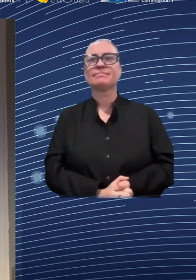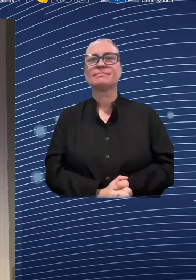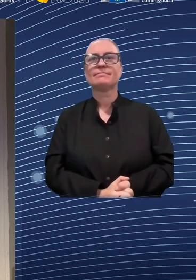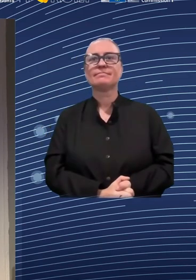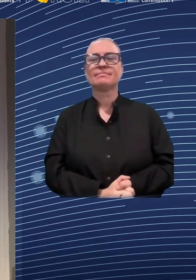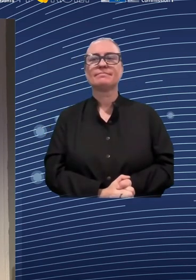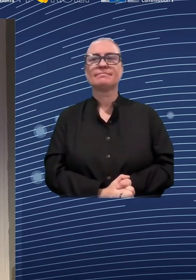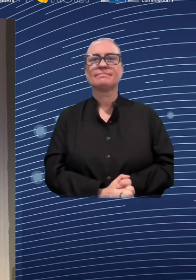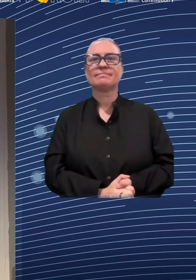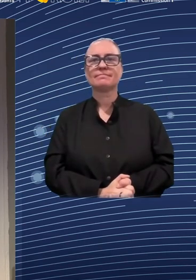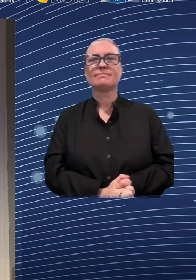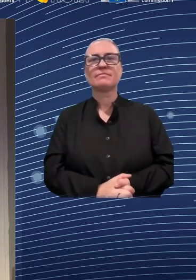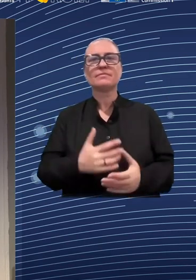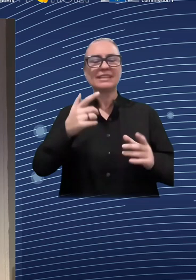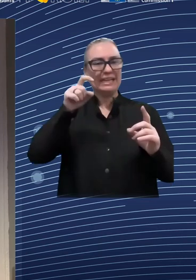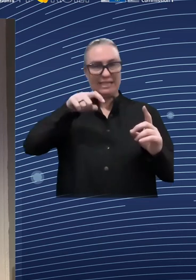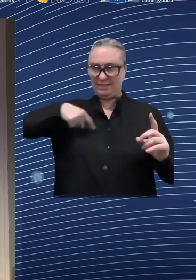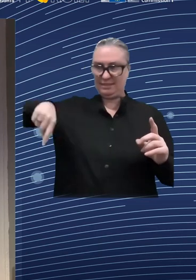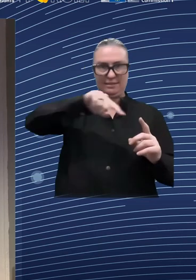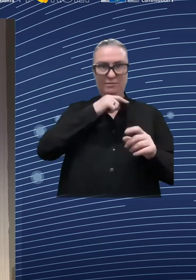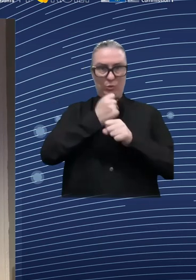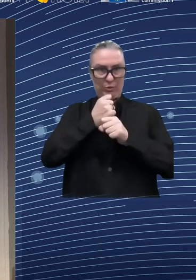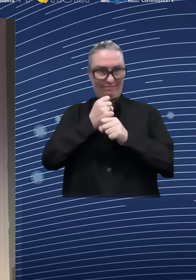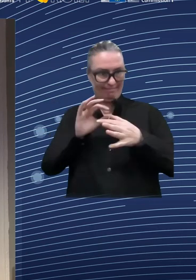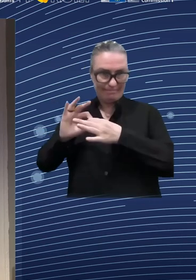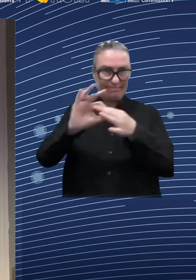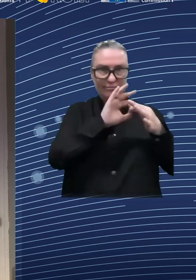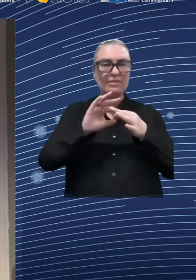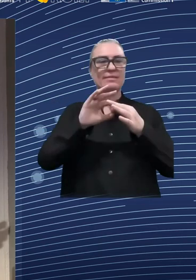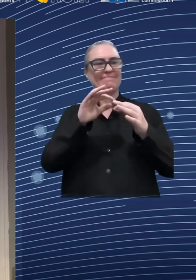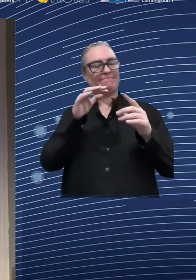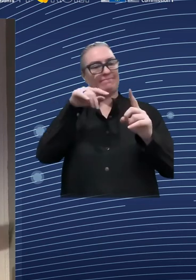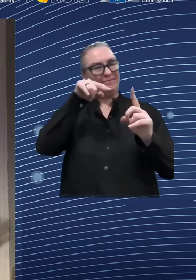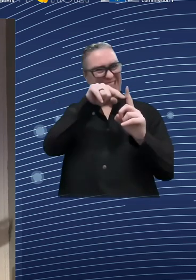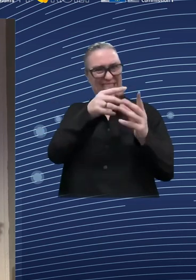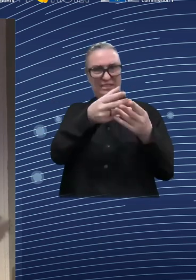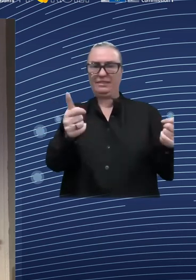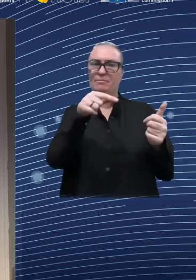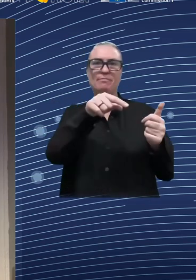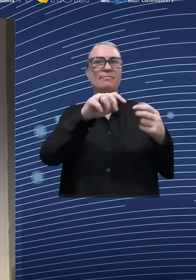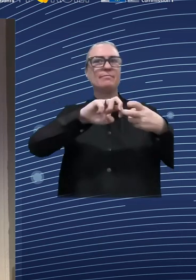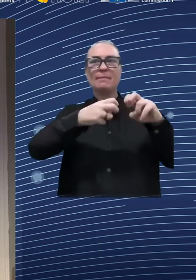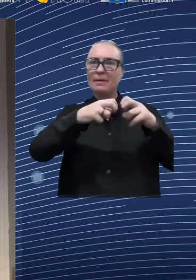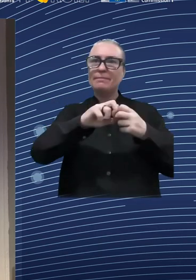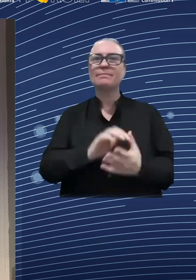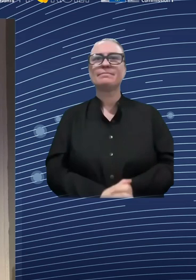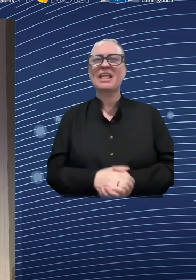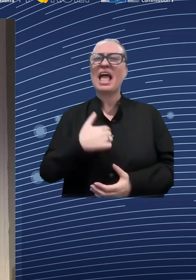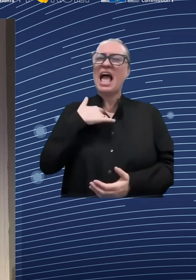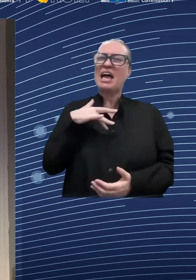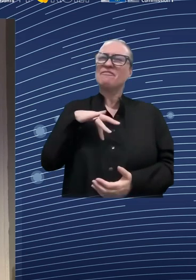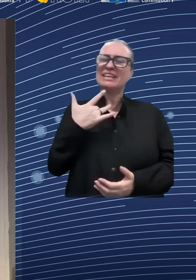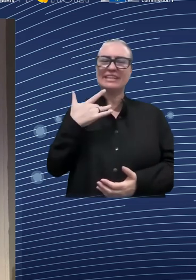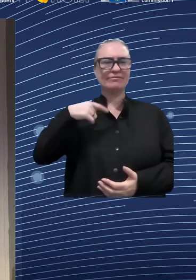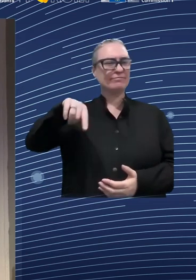would really like to have a skill framework, but one skill framework that everyone can use. Right